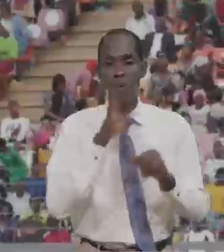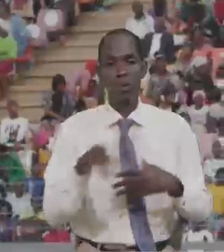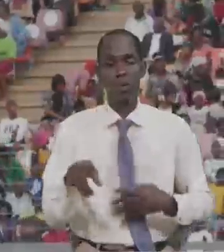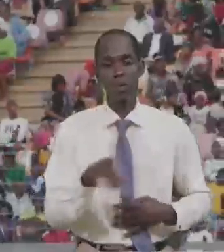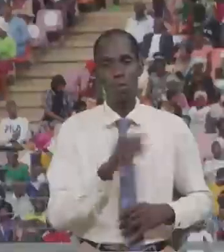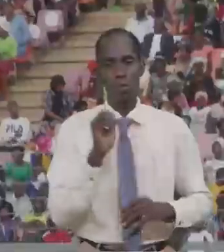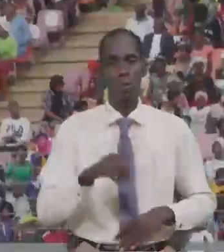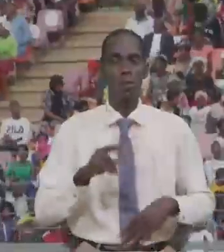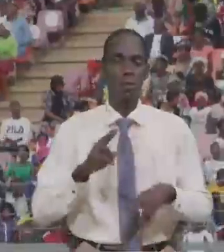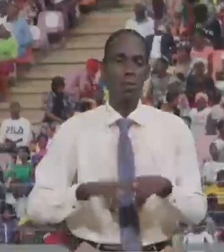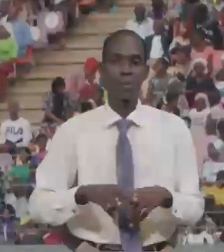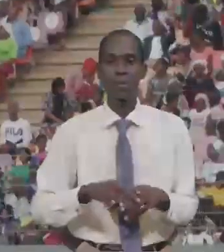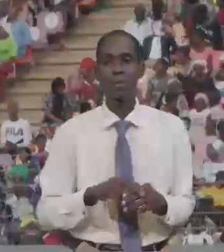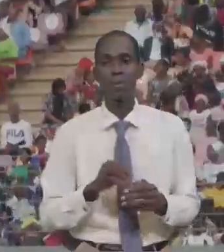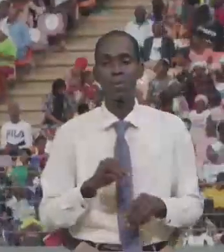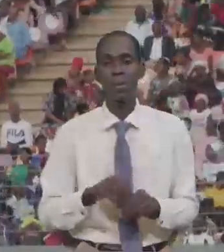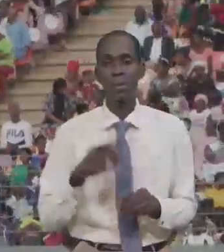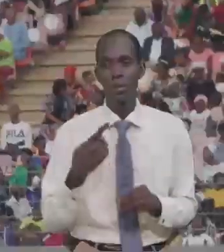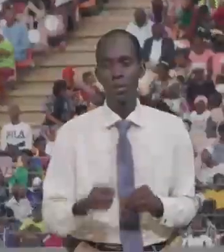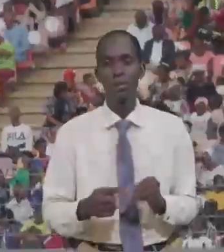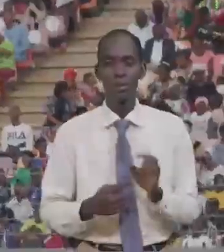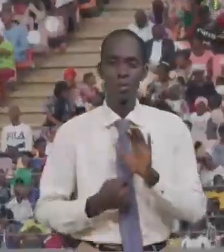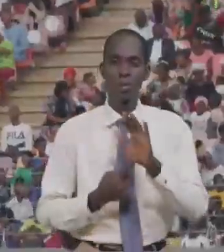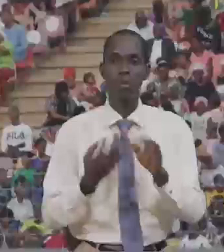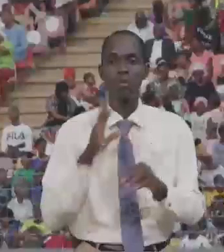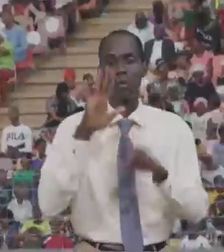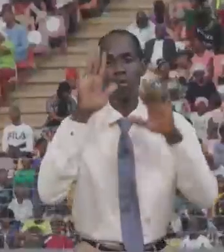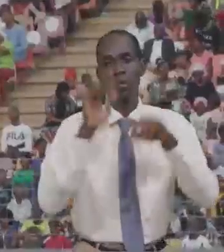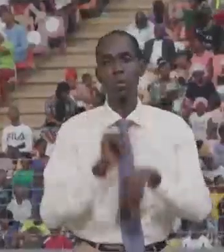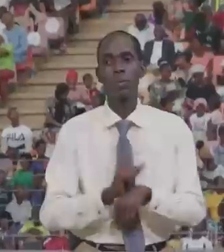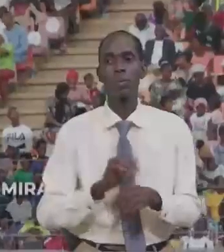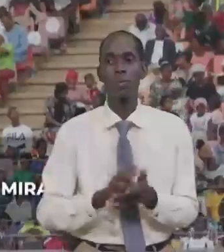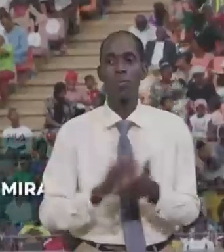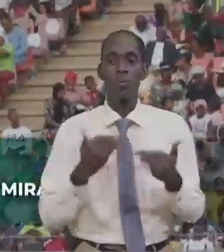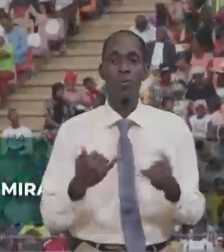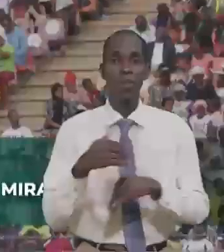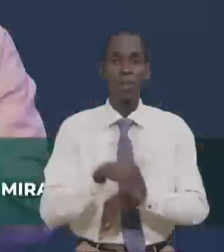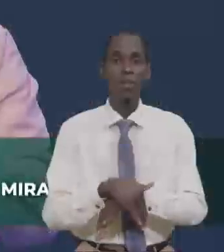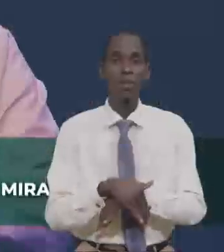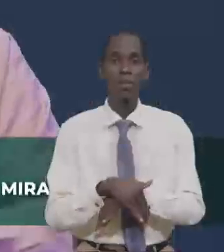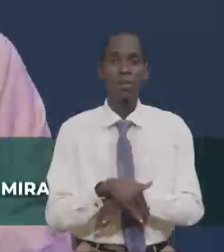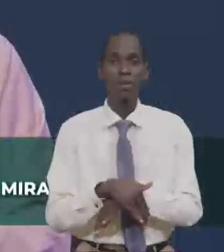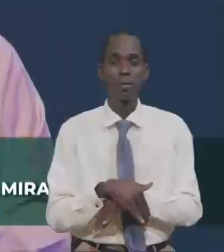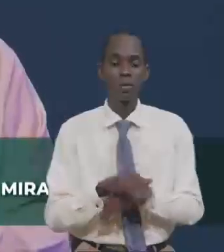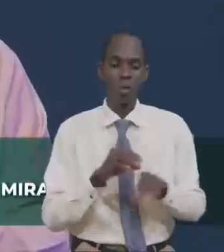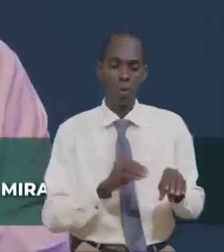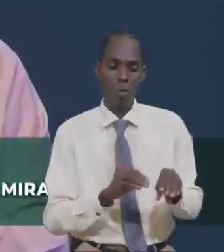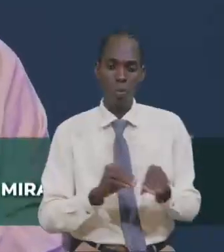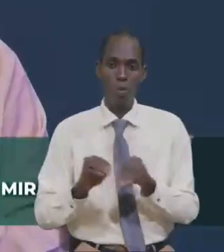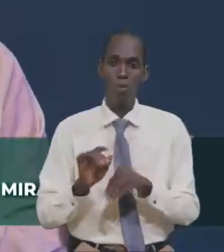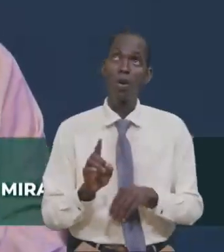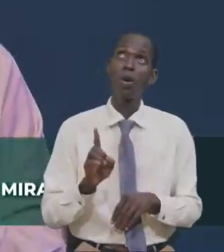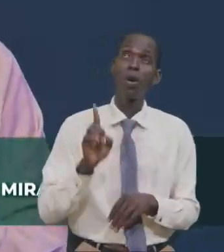moving up from mediocrity to mastery by a